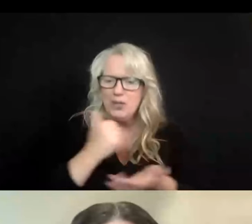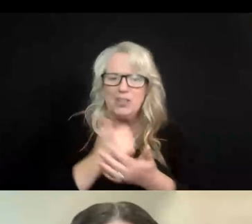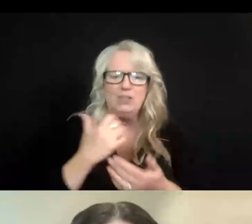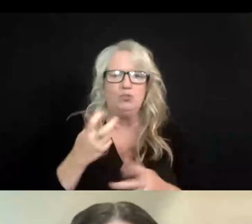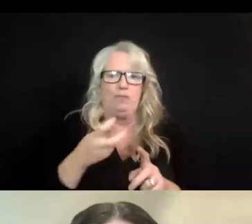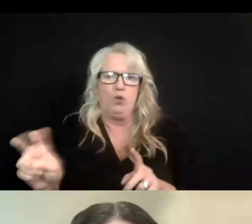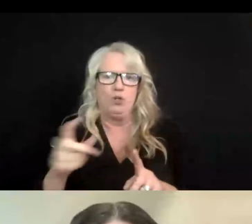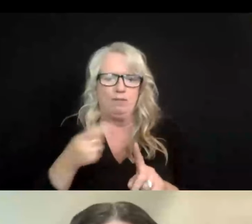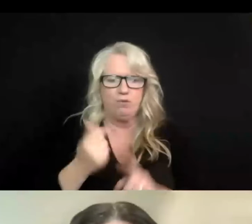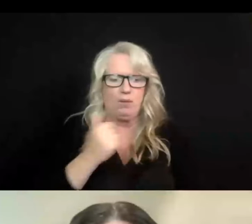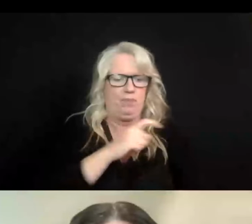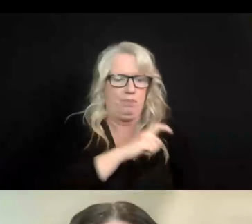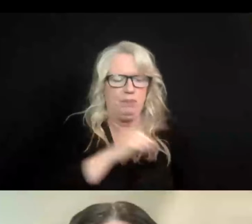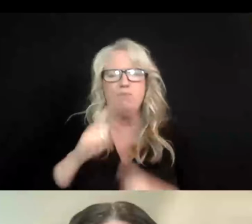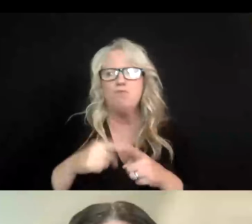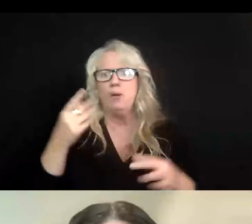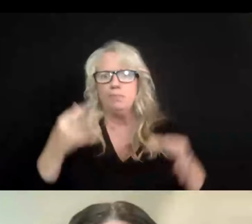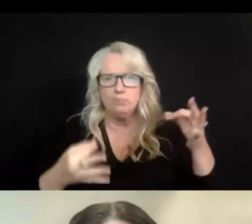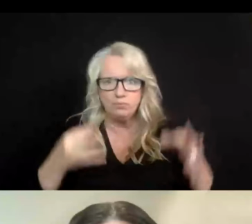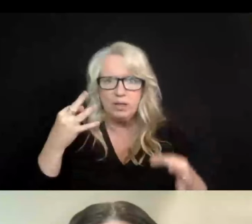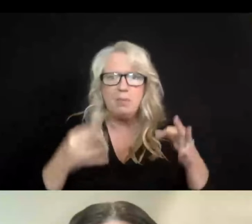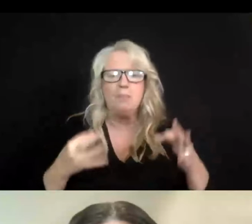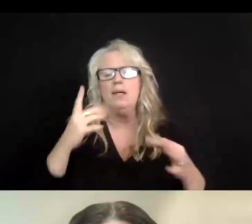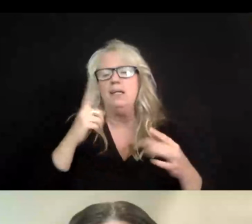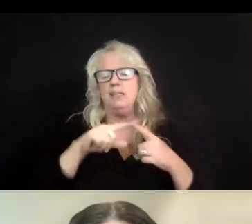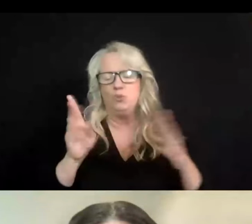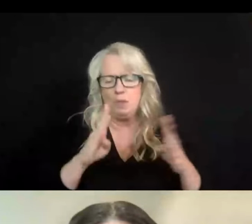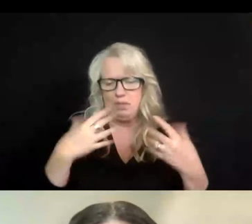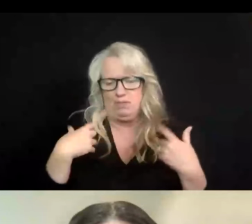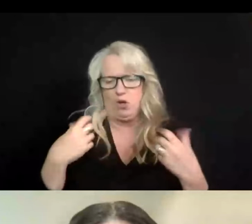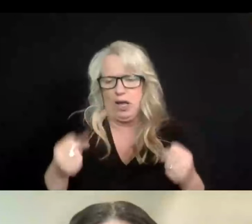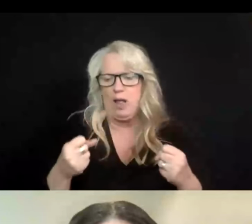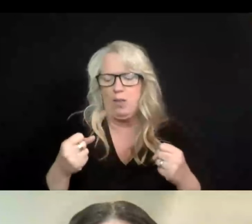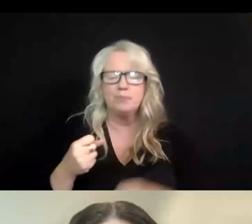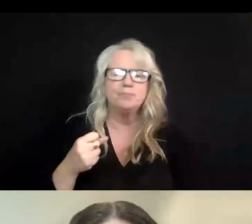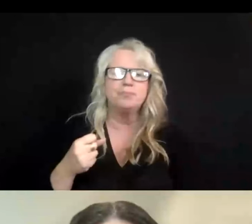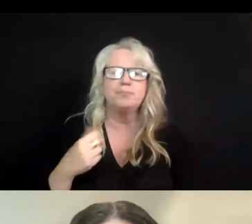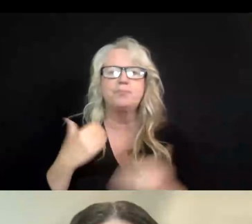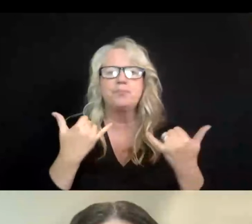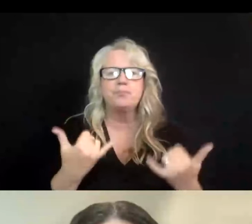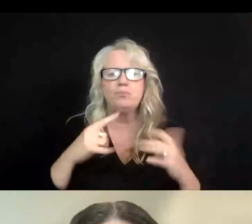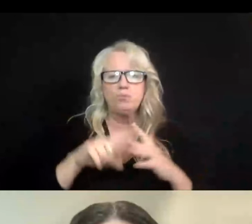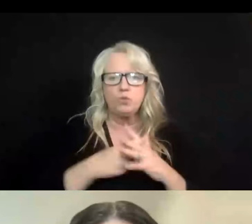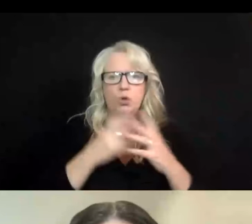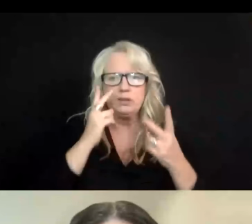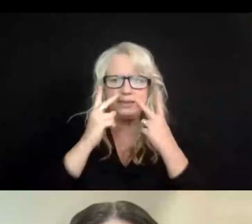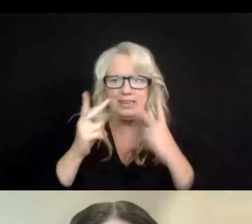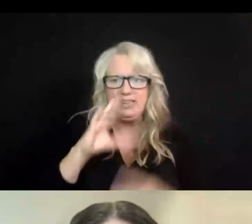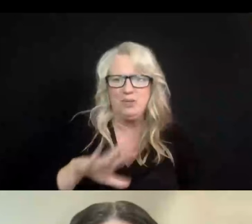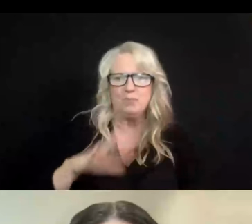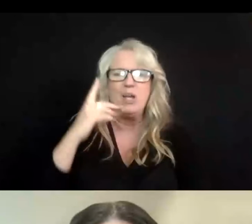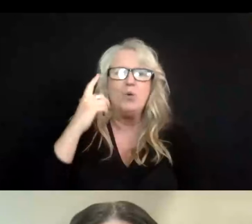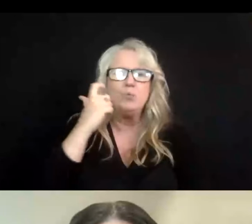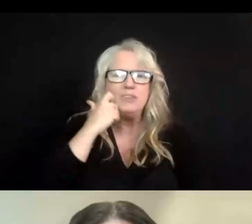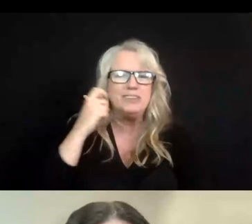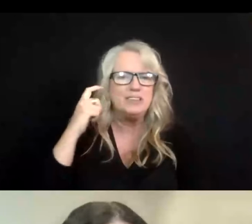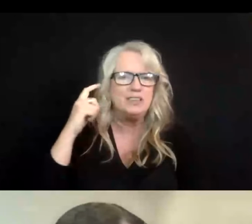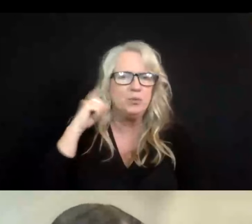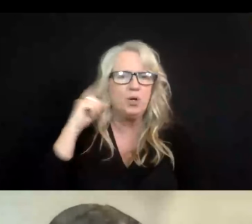from the criminal justice system, into the behavioral healthcare system. And we are starting to see, such as what we just heard about from